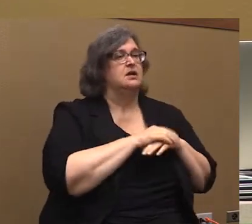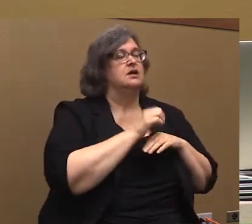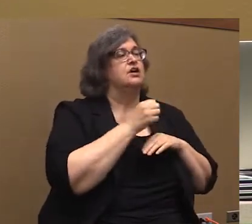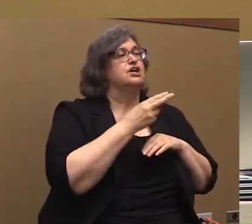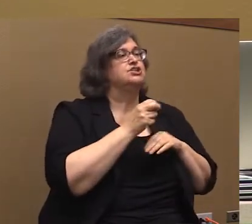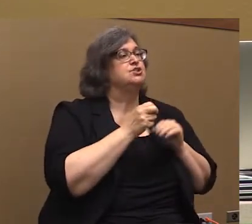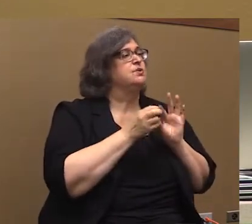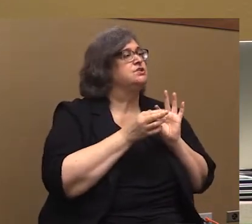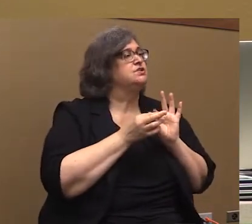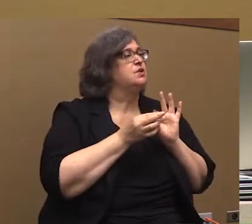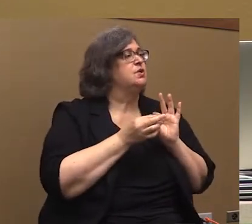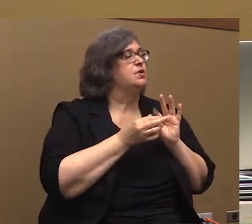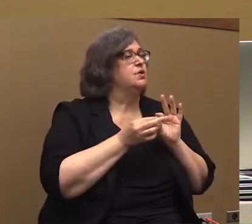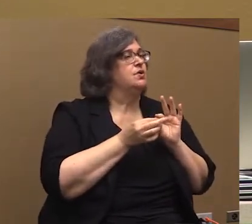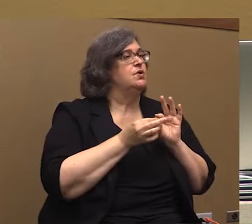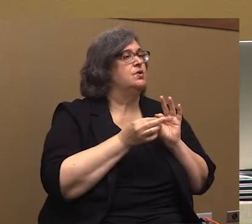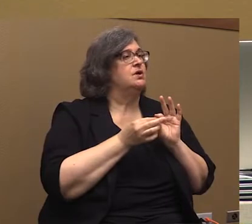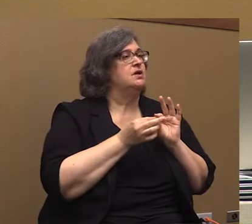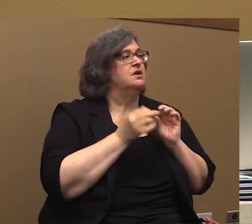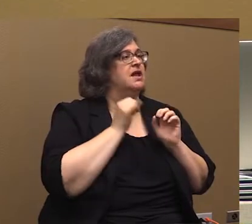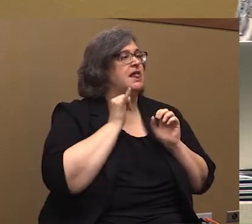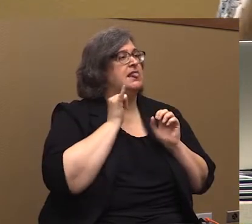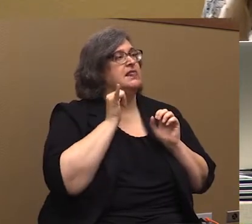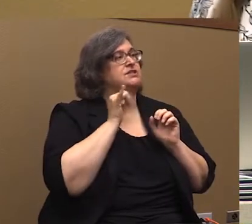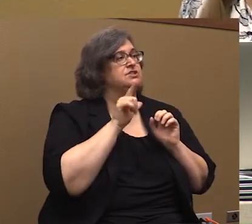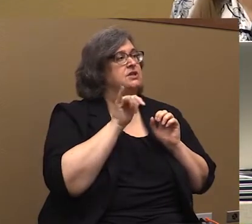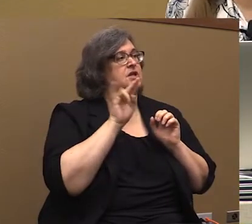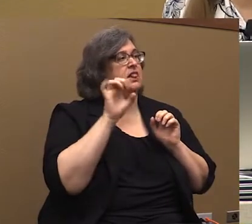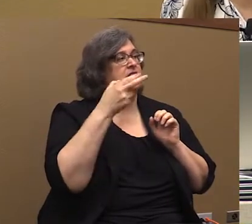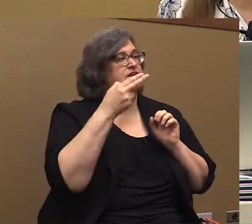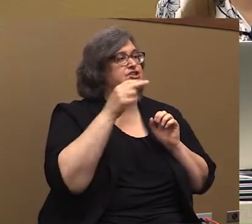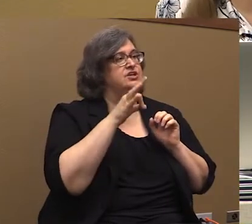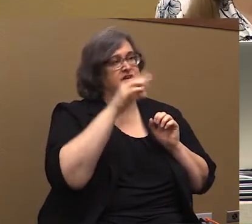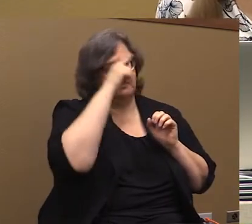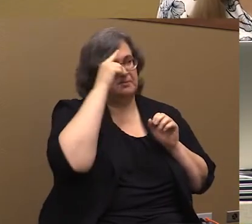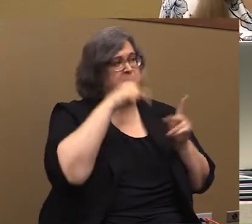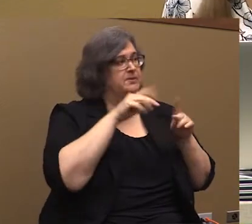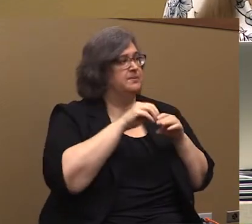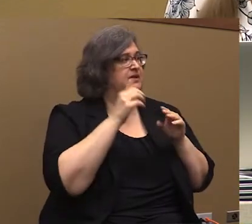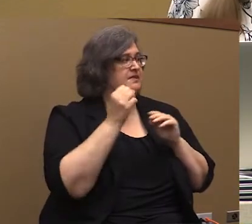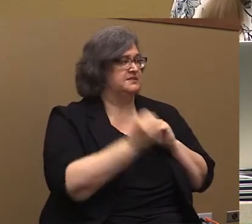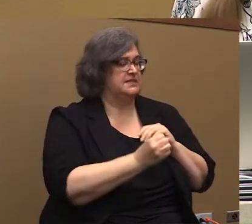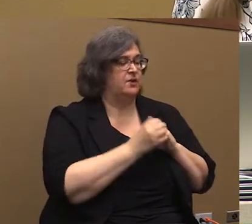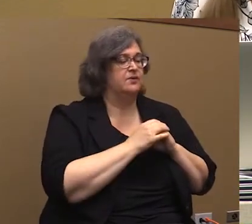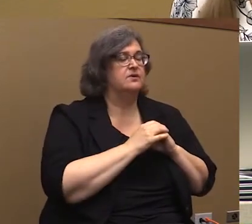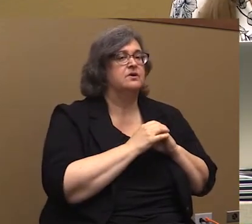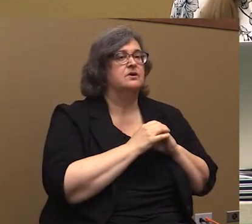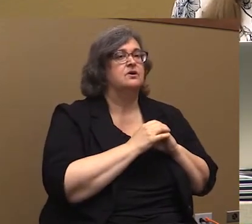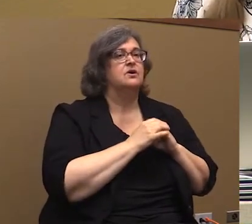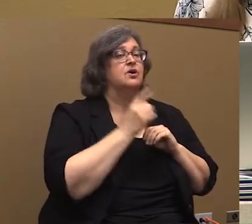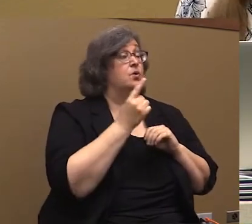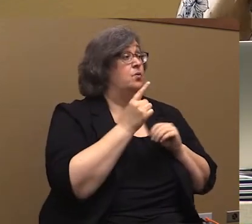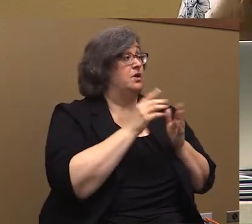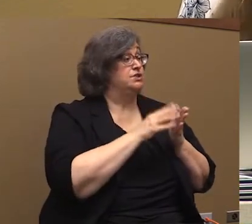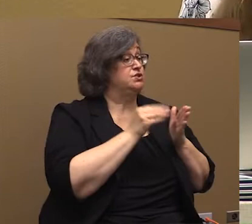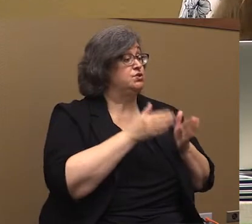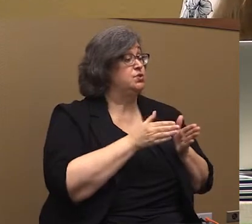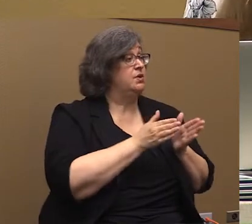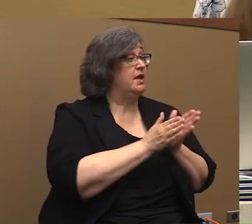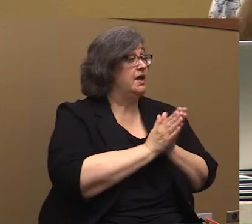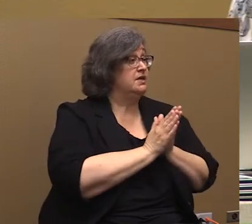and slavery. And she was talking about lynching of Black people in the